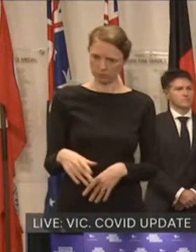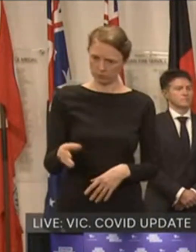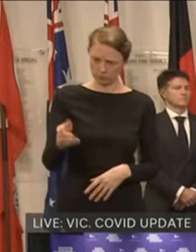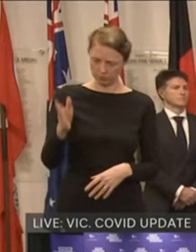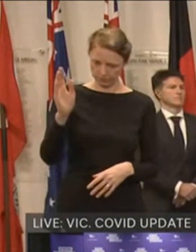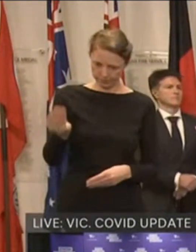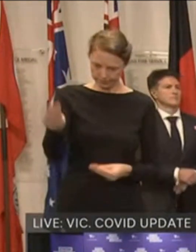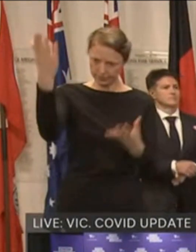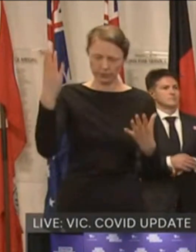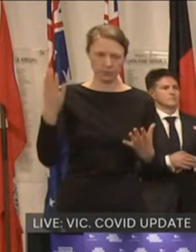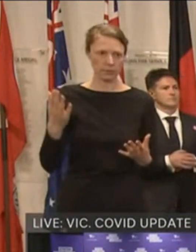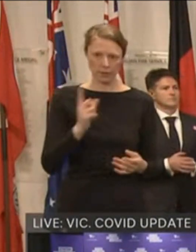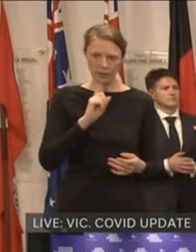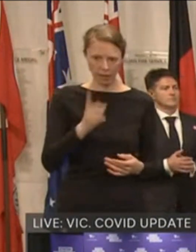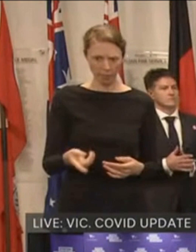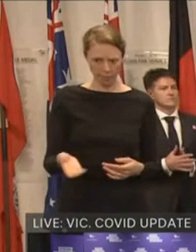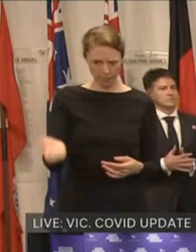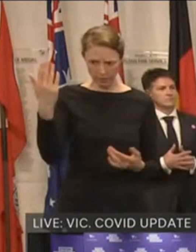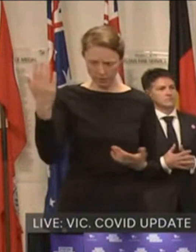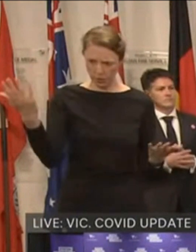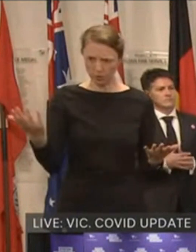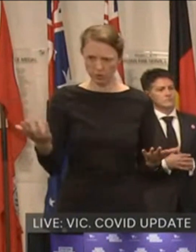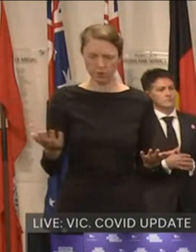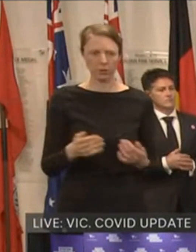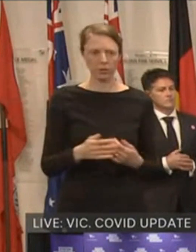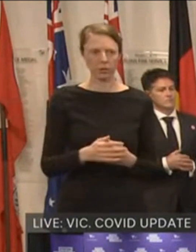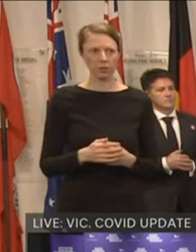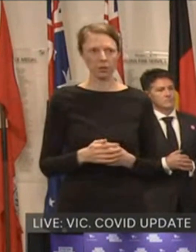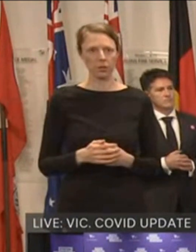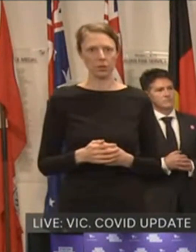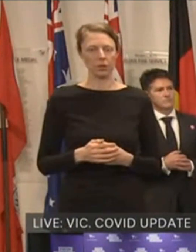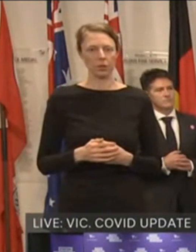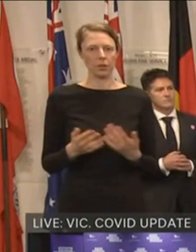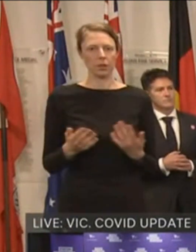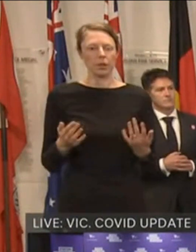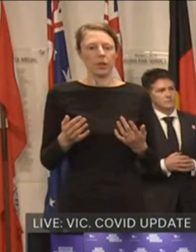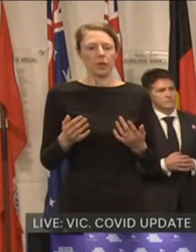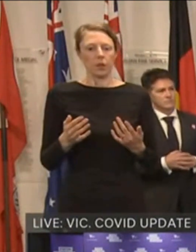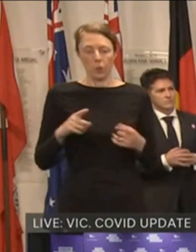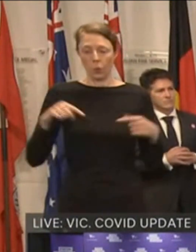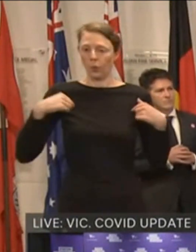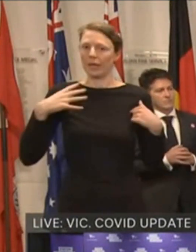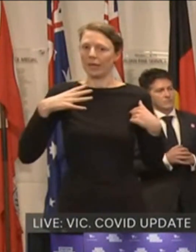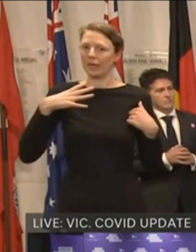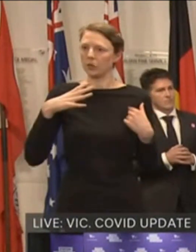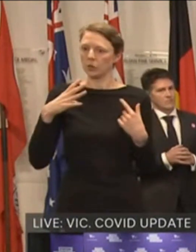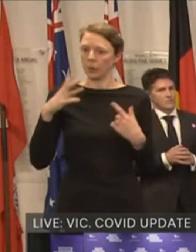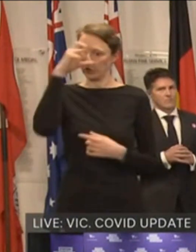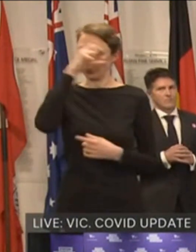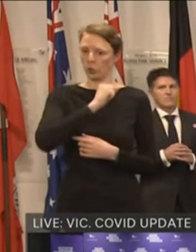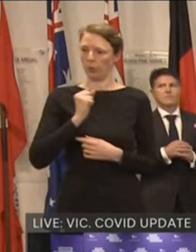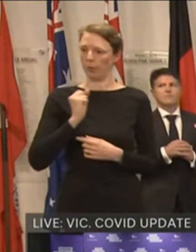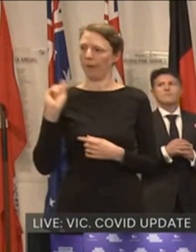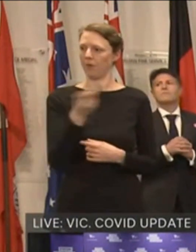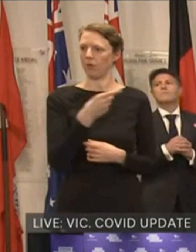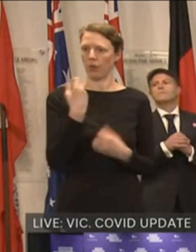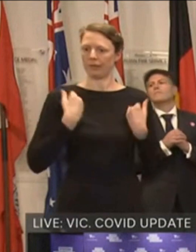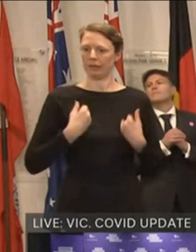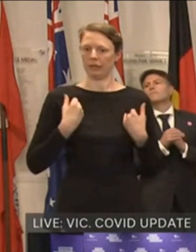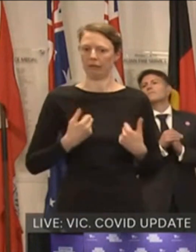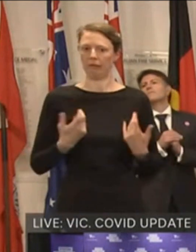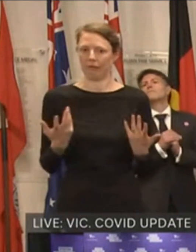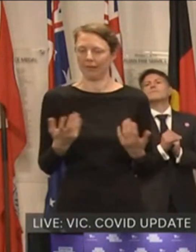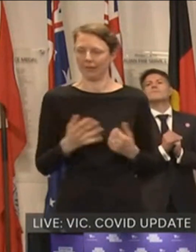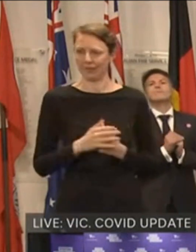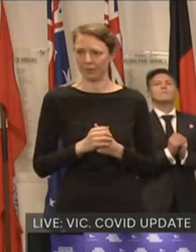assume that, unfortunately, there's always a small minority of people that think the rules don't belong to them, and we always have to be forever vigilant. And that's where I want to thank the New